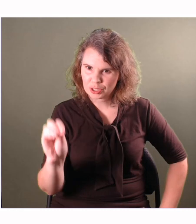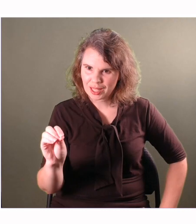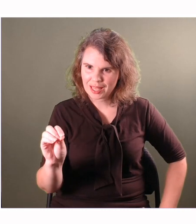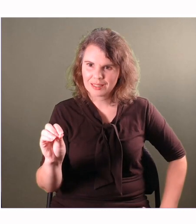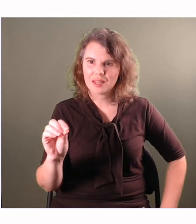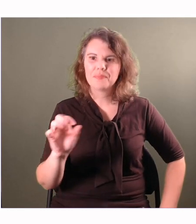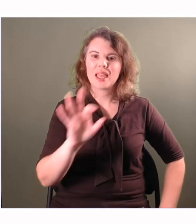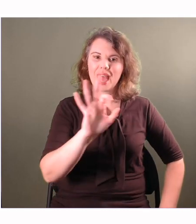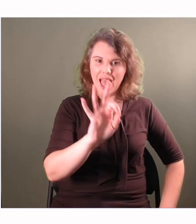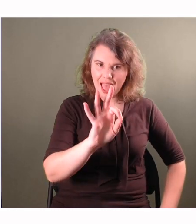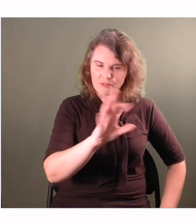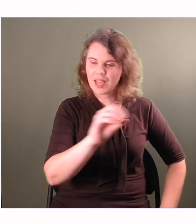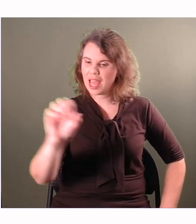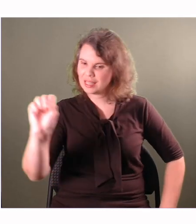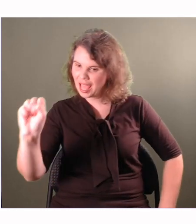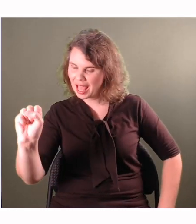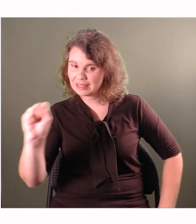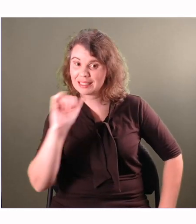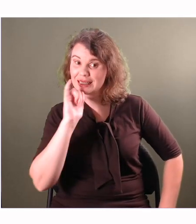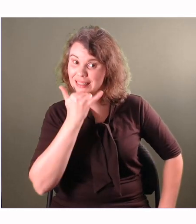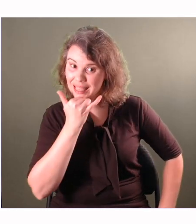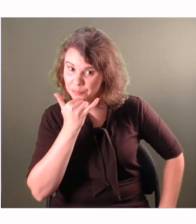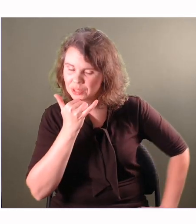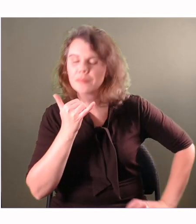of F and S maintain their syllable